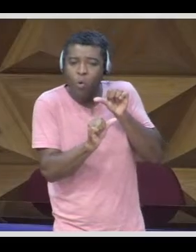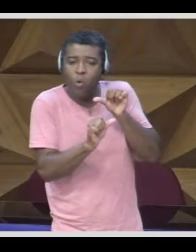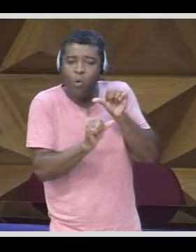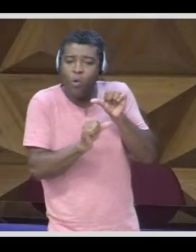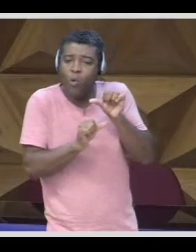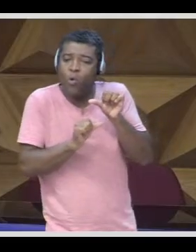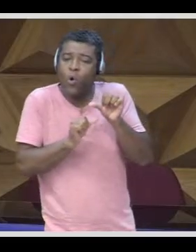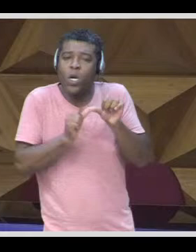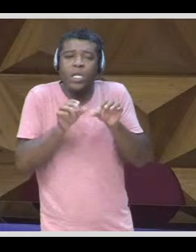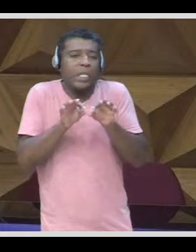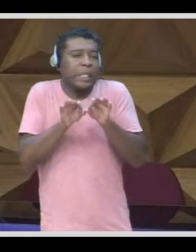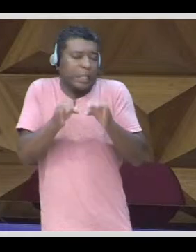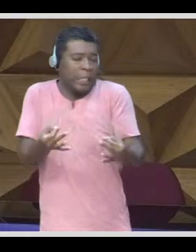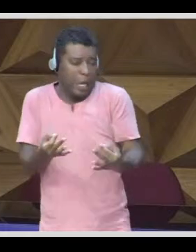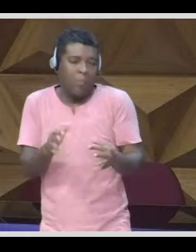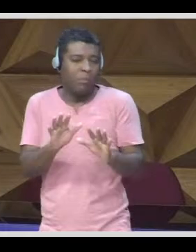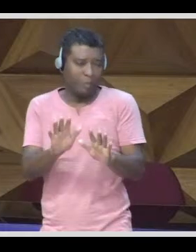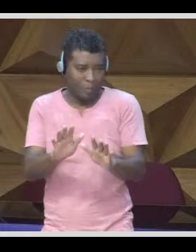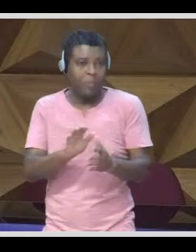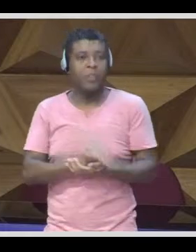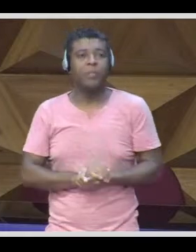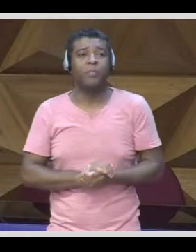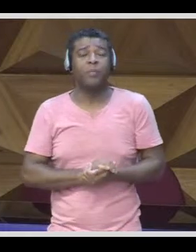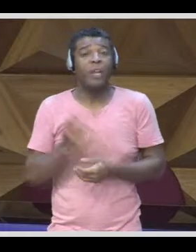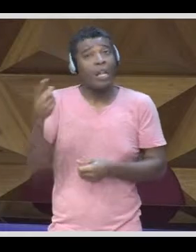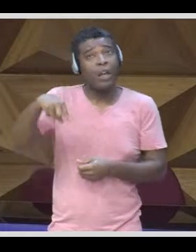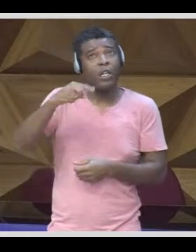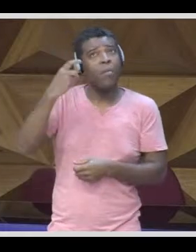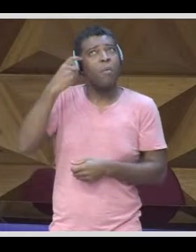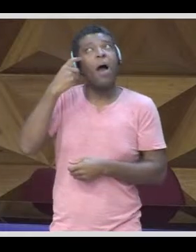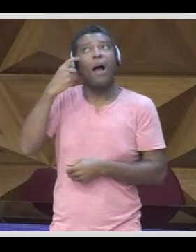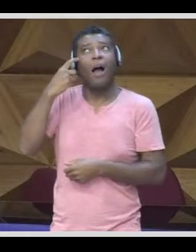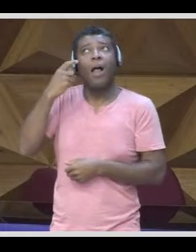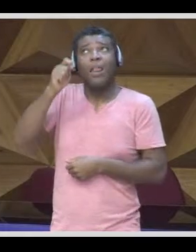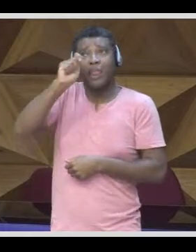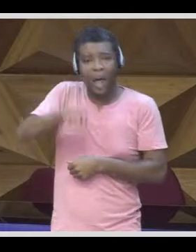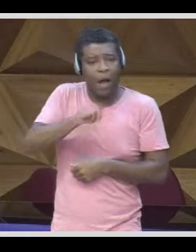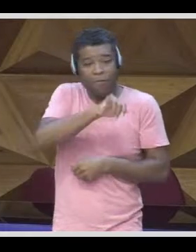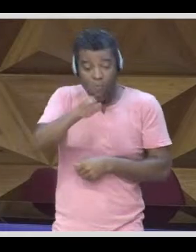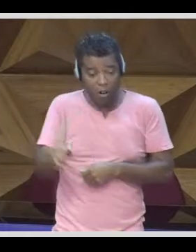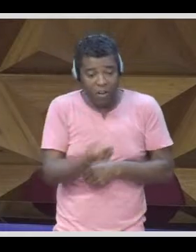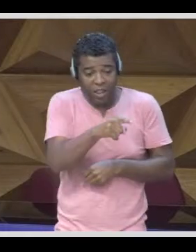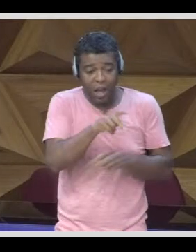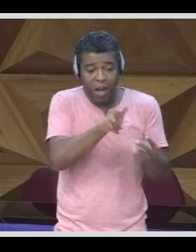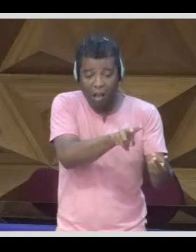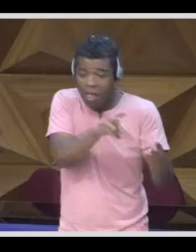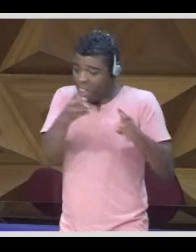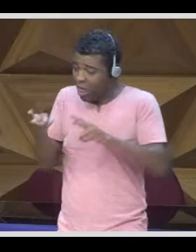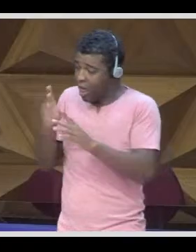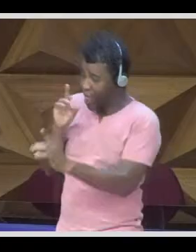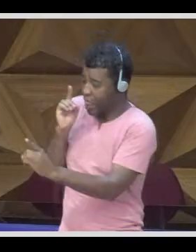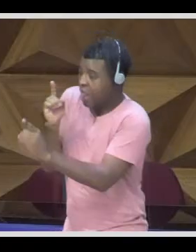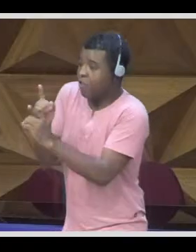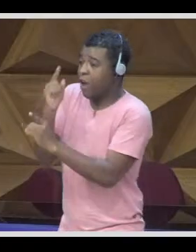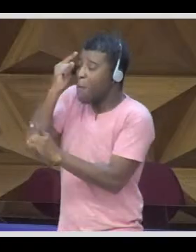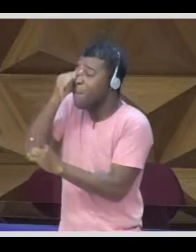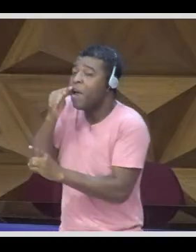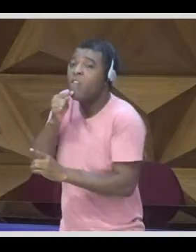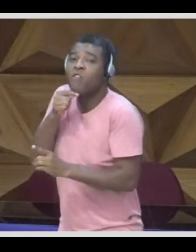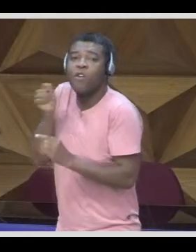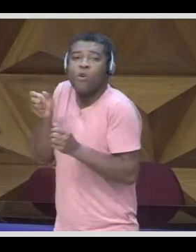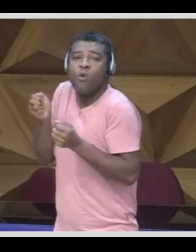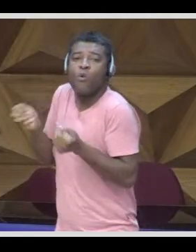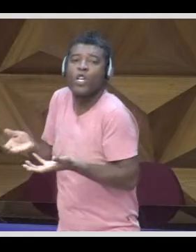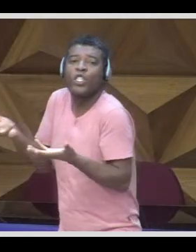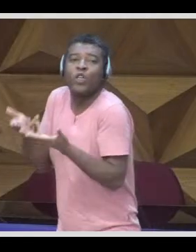of using this to trace the profile of curiosity stimulation of different users. Here are profiles of users, okay? How